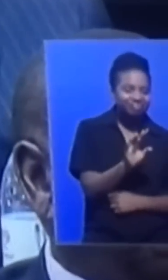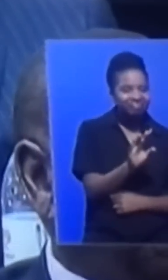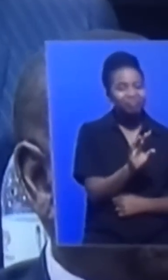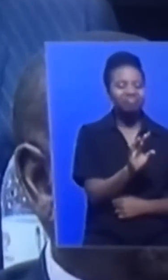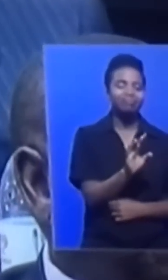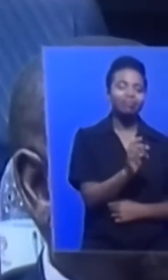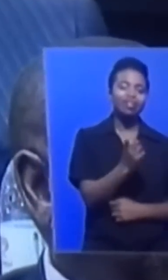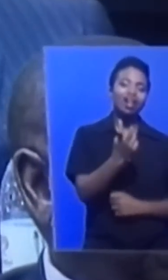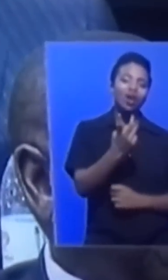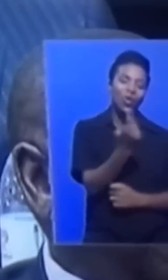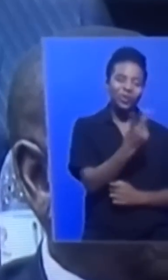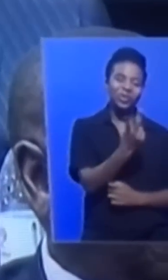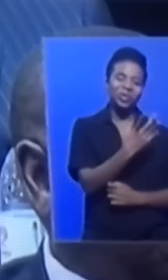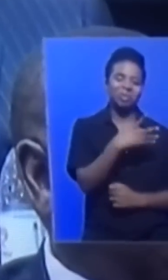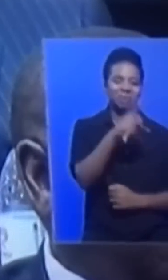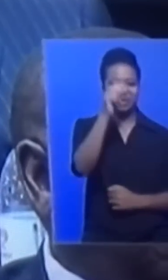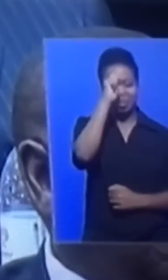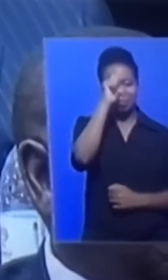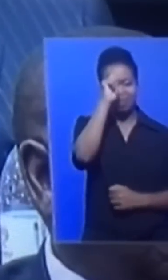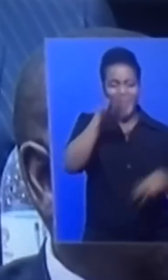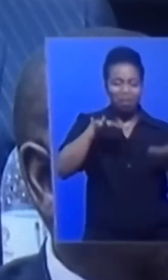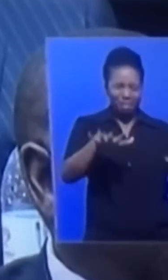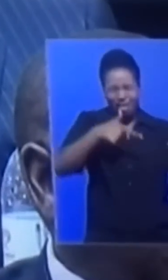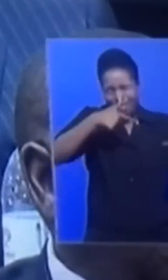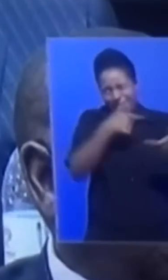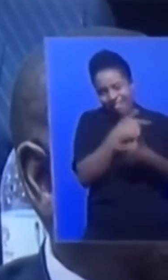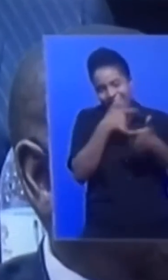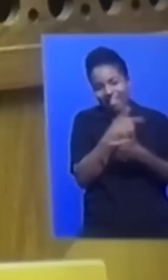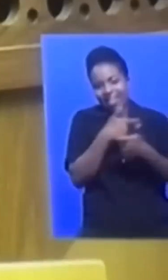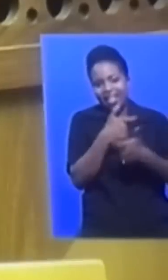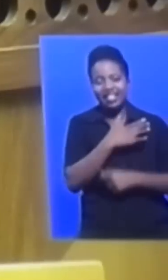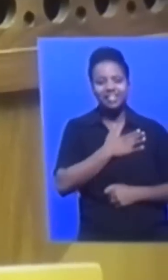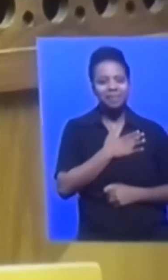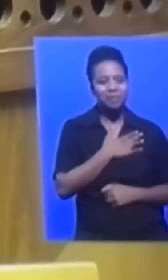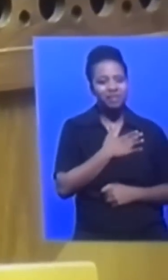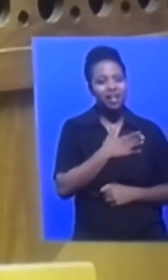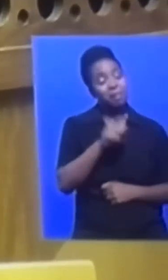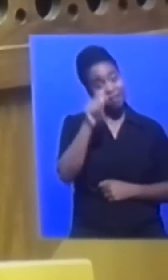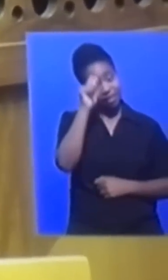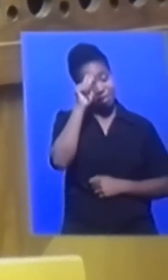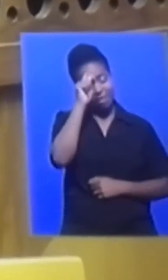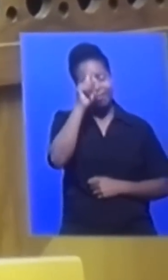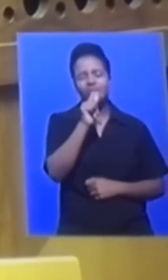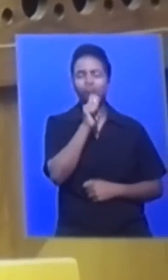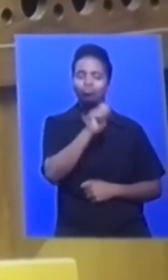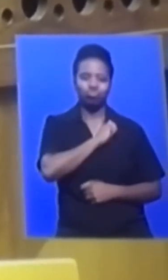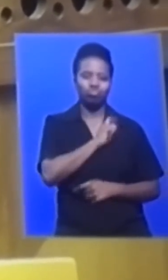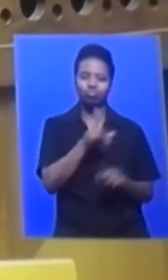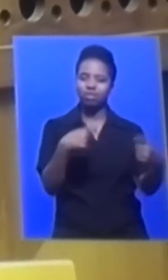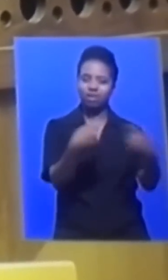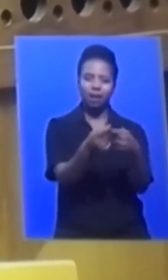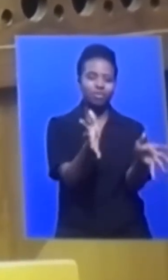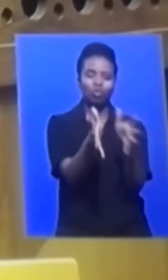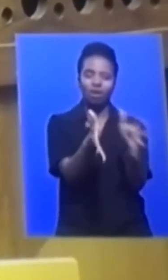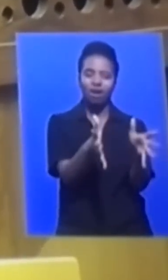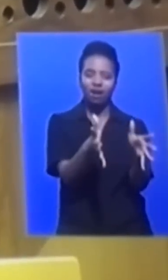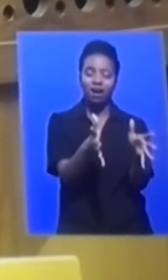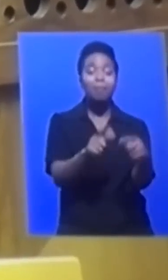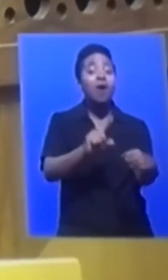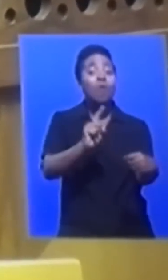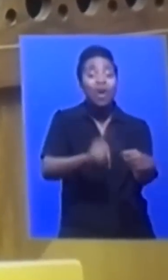I think you will agree with me, that this time around, they